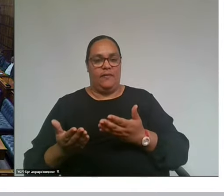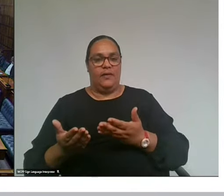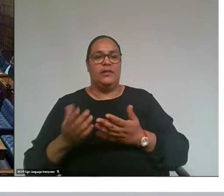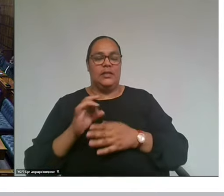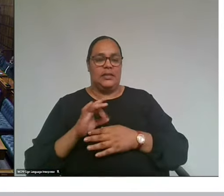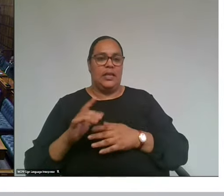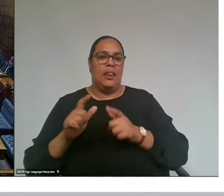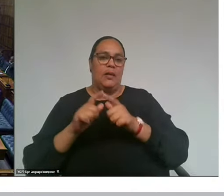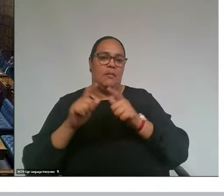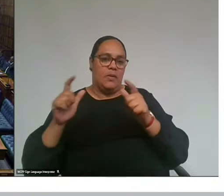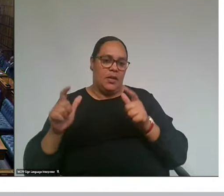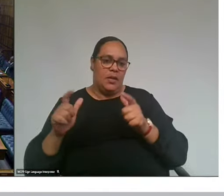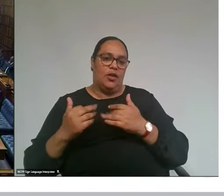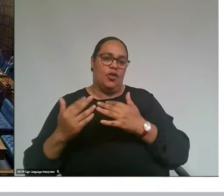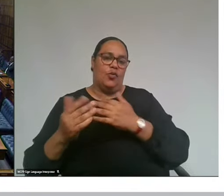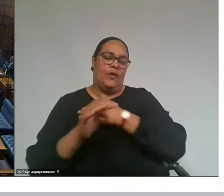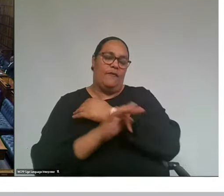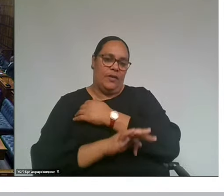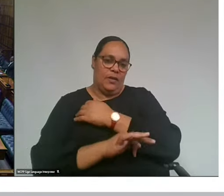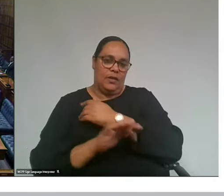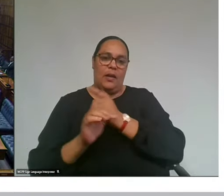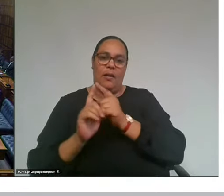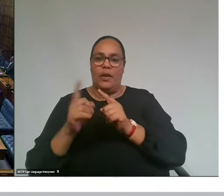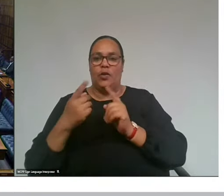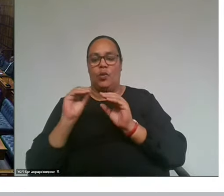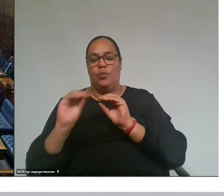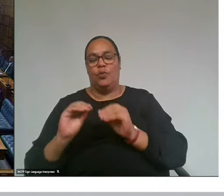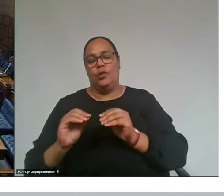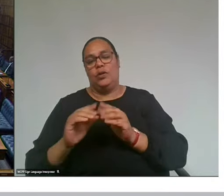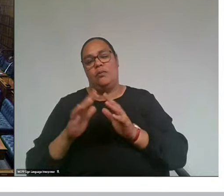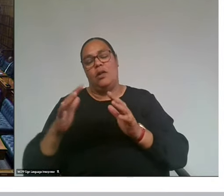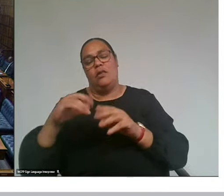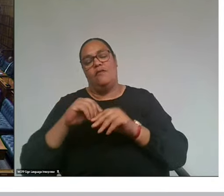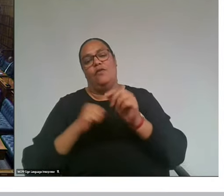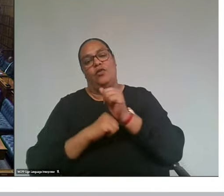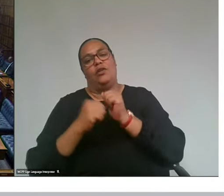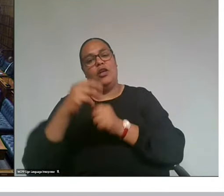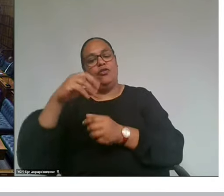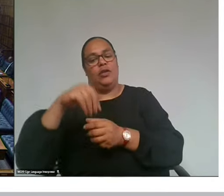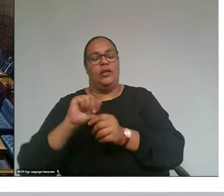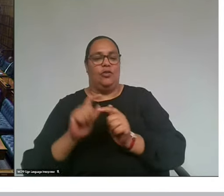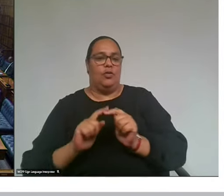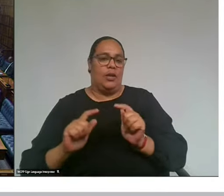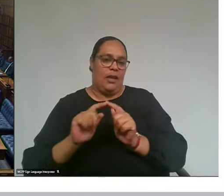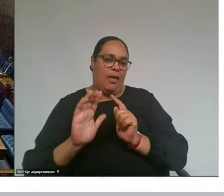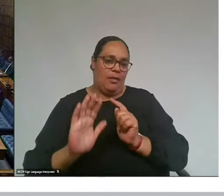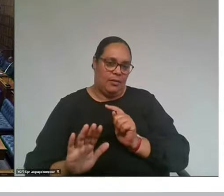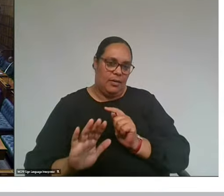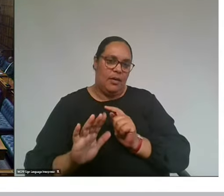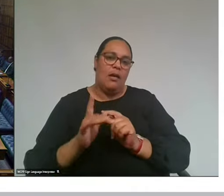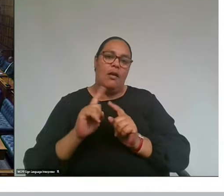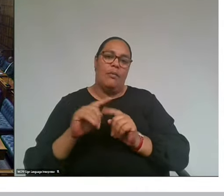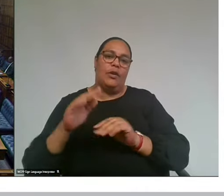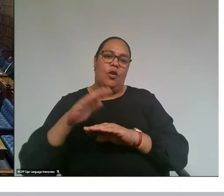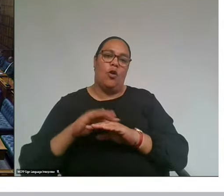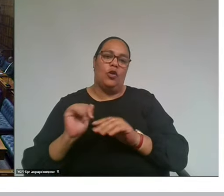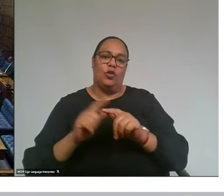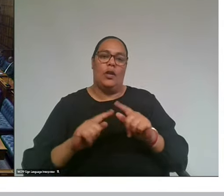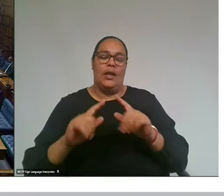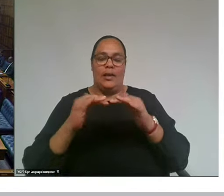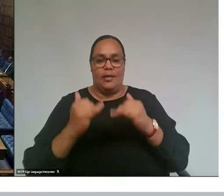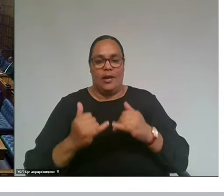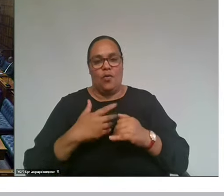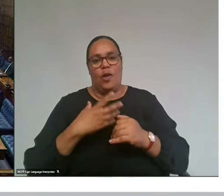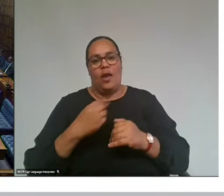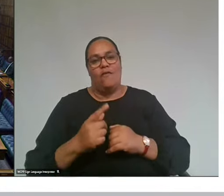still largely Greenfield but we're putting the bulk infrastructure into that land and on that land right now we